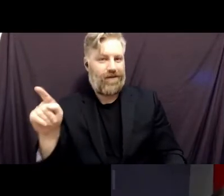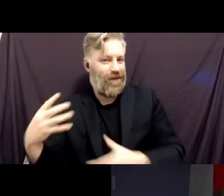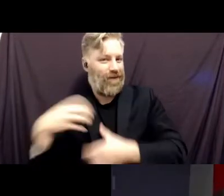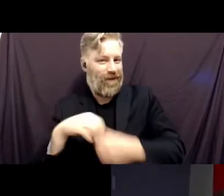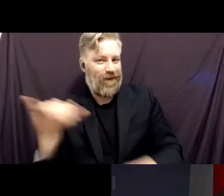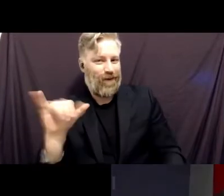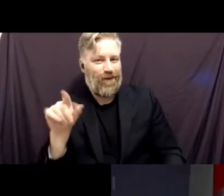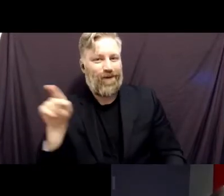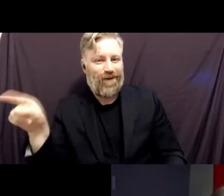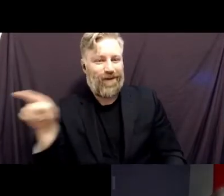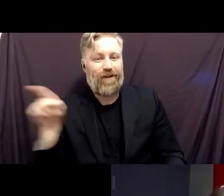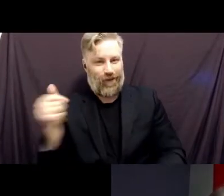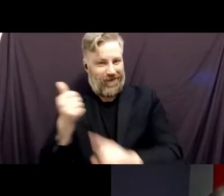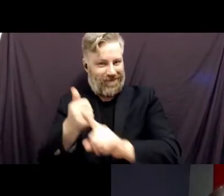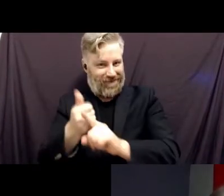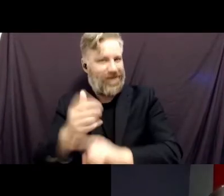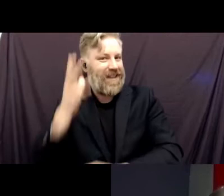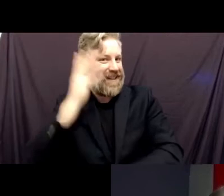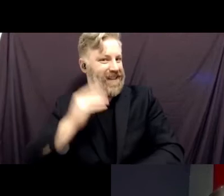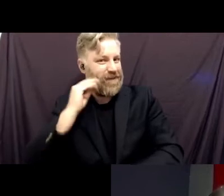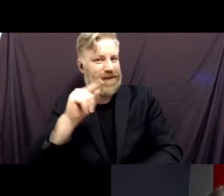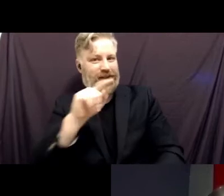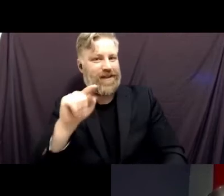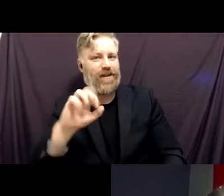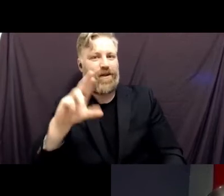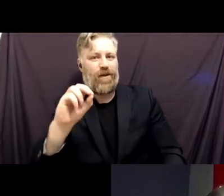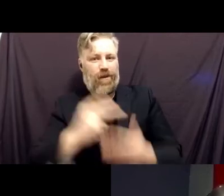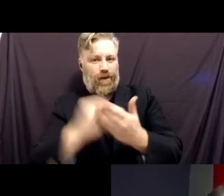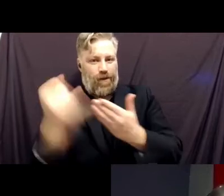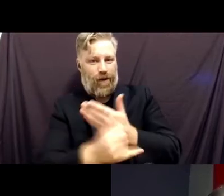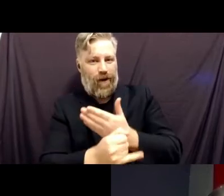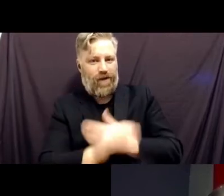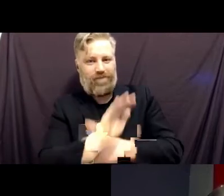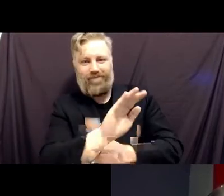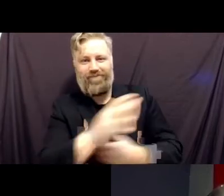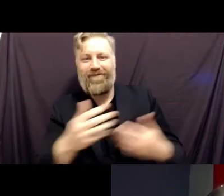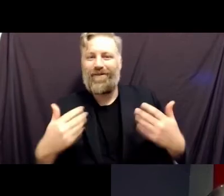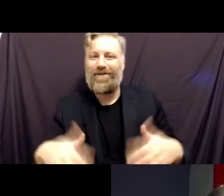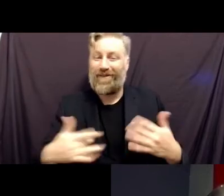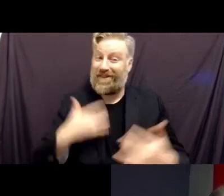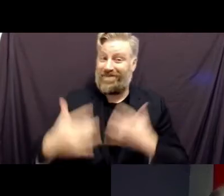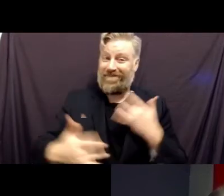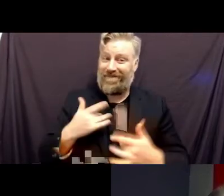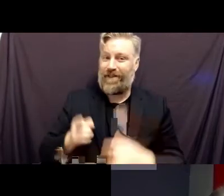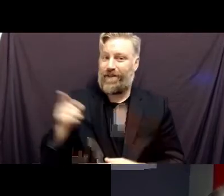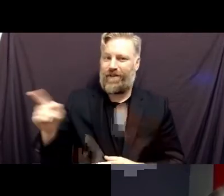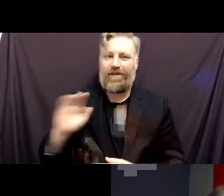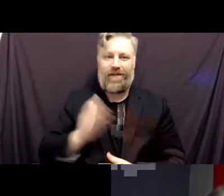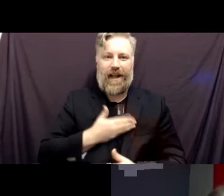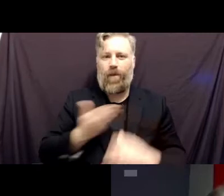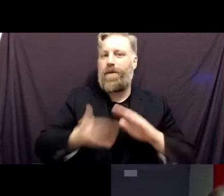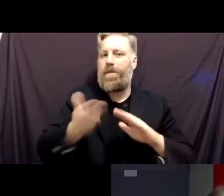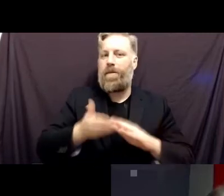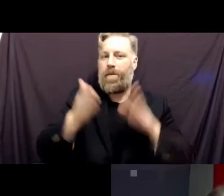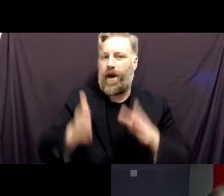she was able to experience what the Zero Project is. And so we're so excited that she's our moderator, and will be asking